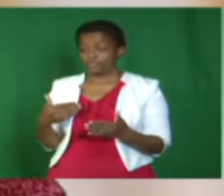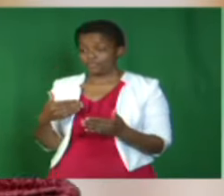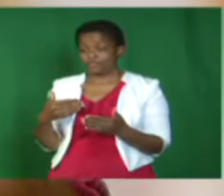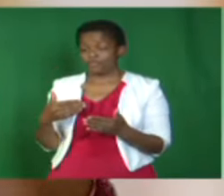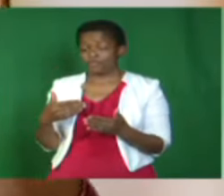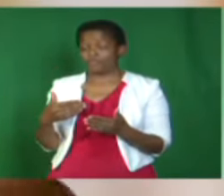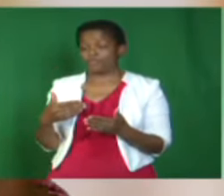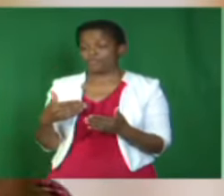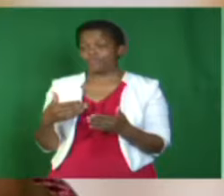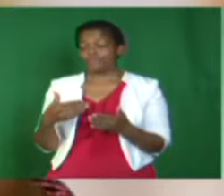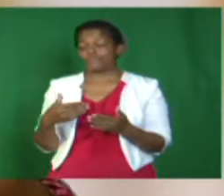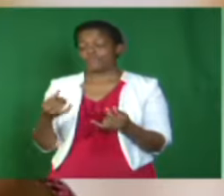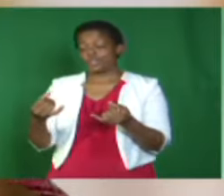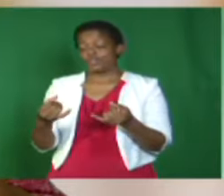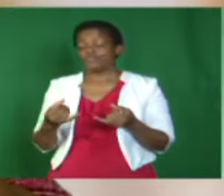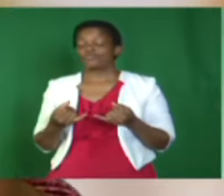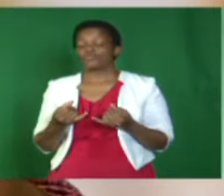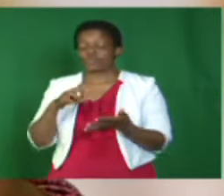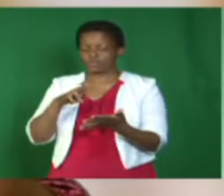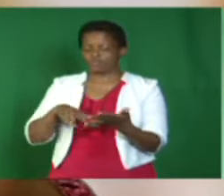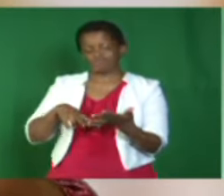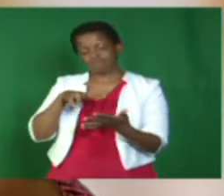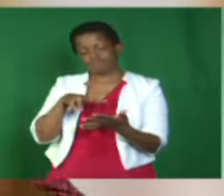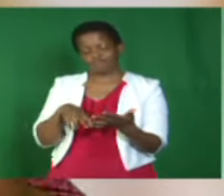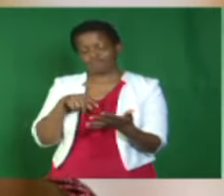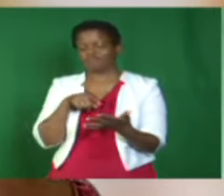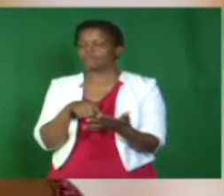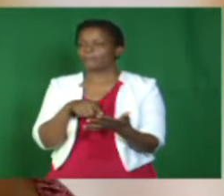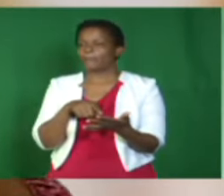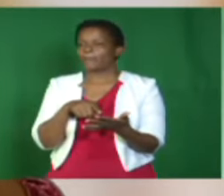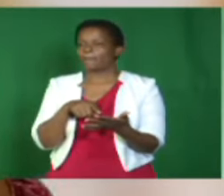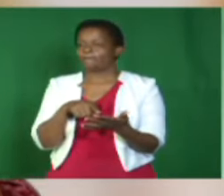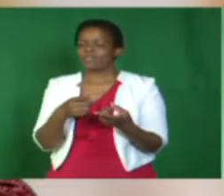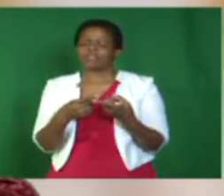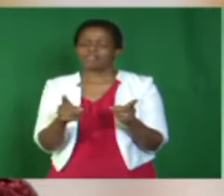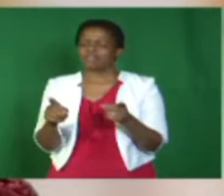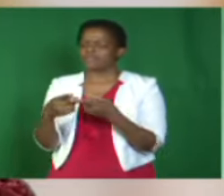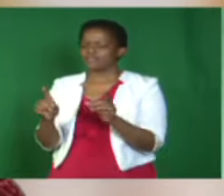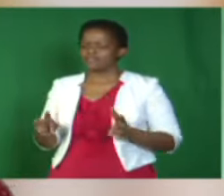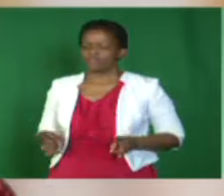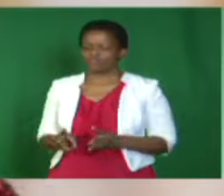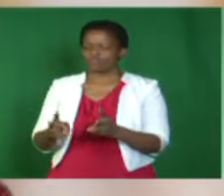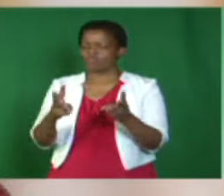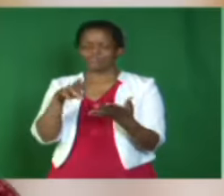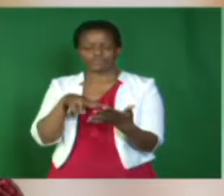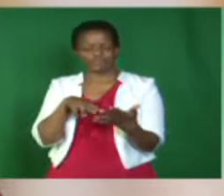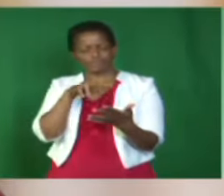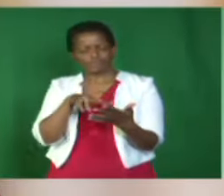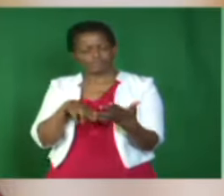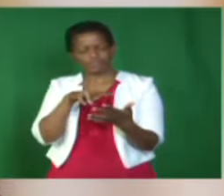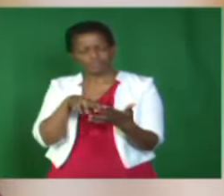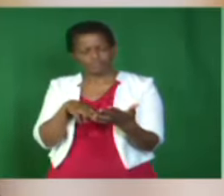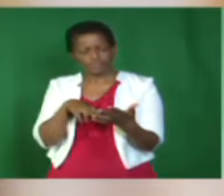went through an introduction of reading, and we looked into the different types of reading or the